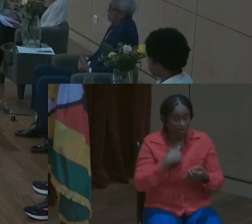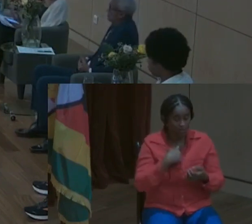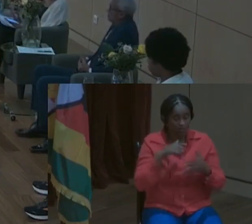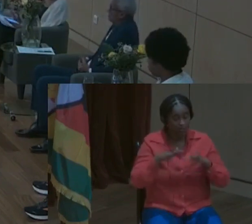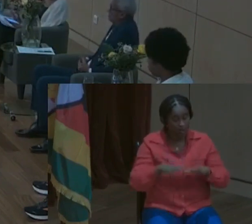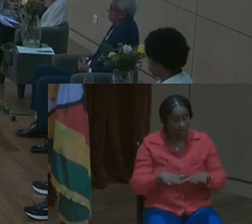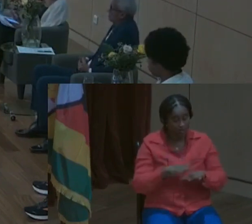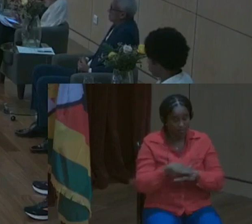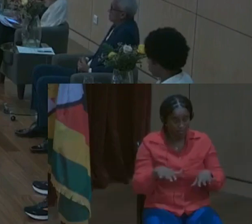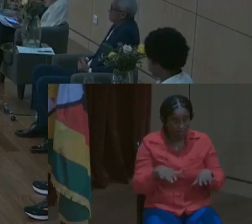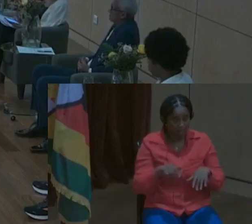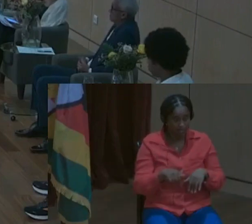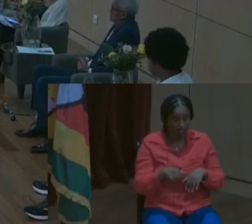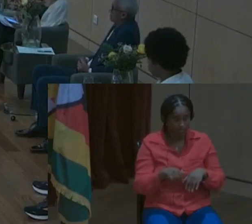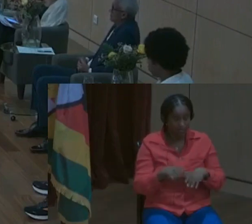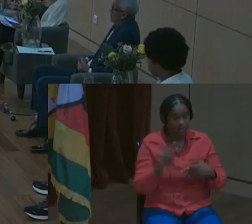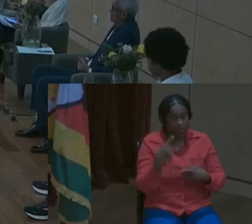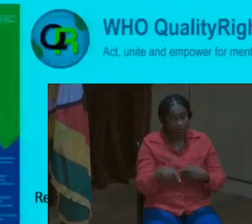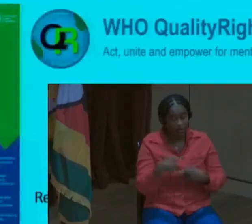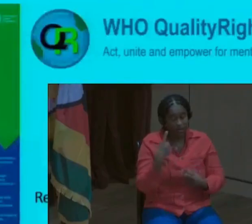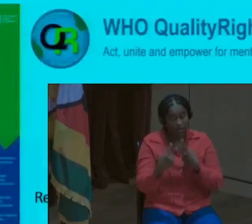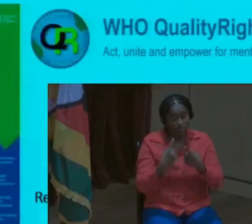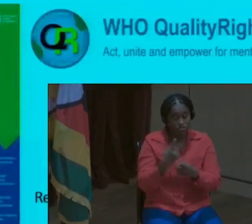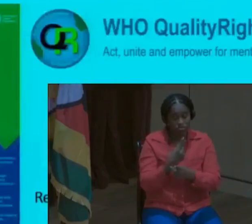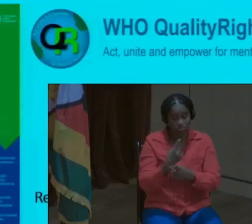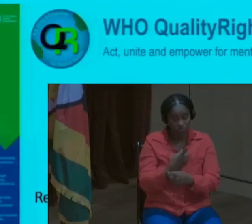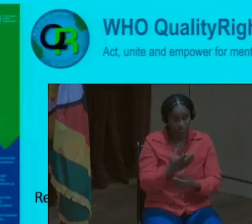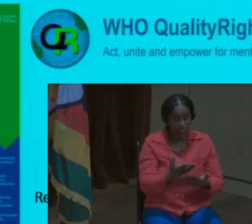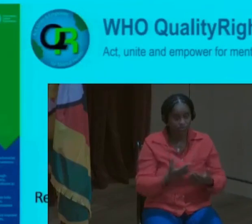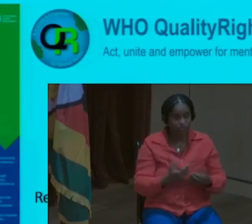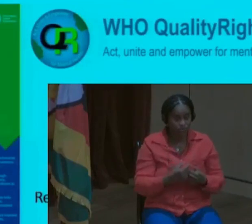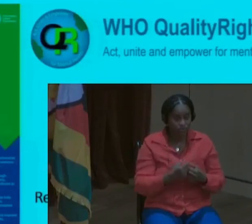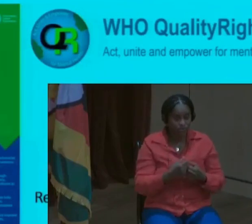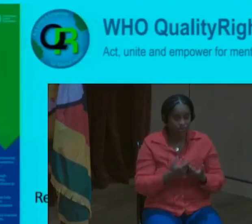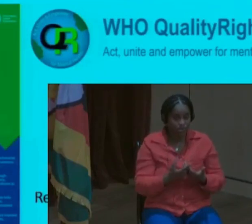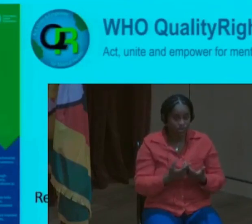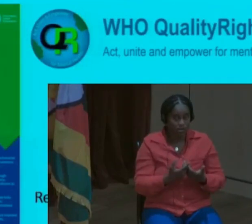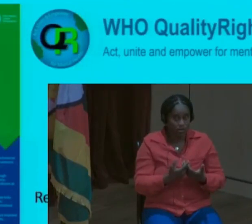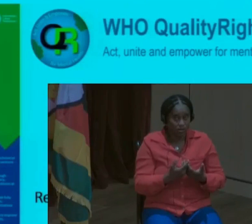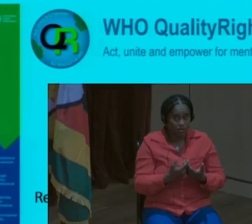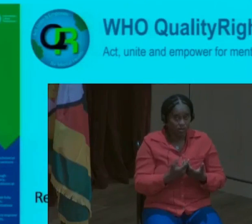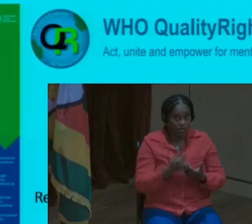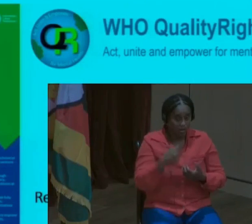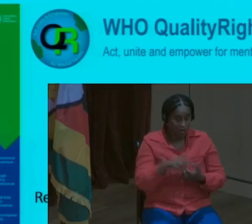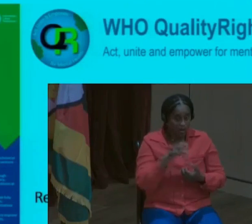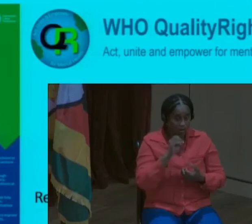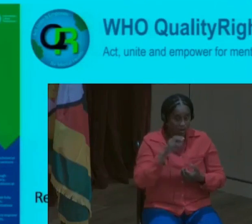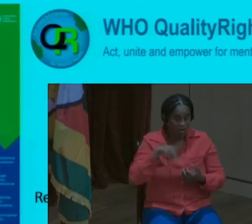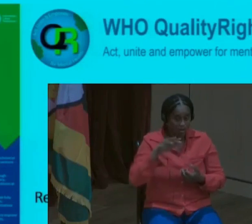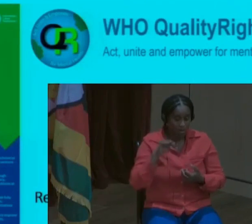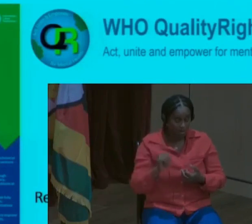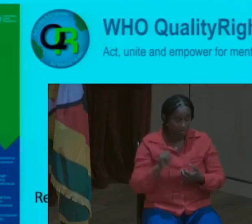are some of the products that WHO has, evidence-based products that you can make use of in terms of empowering communities.